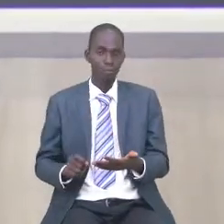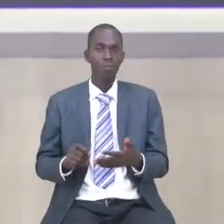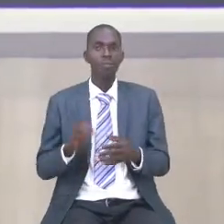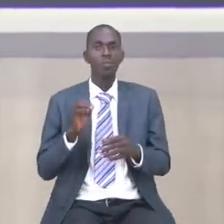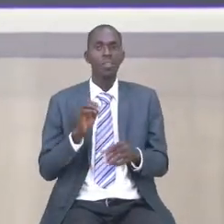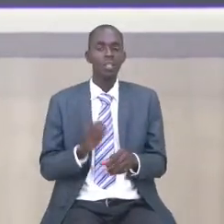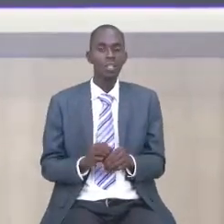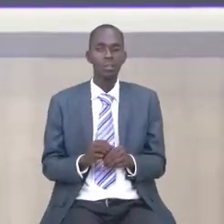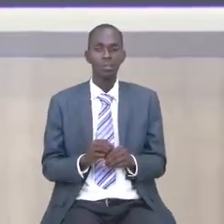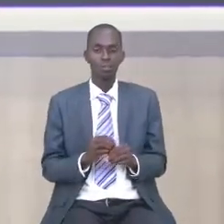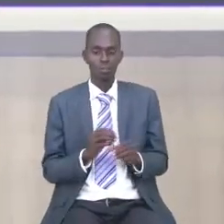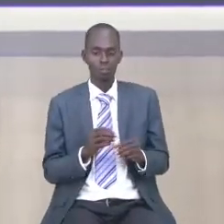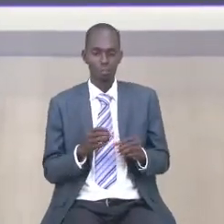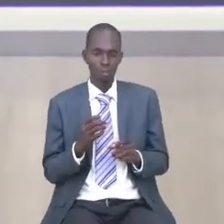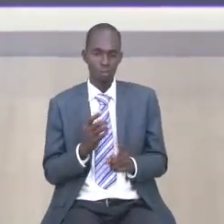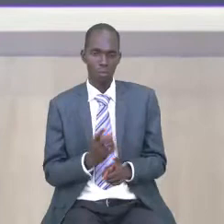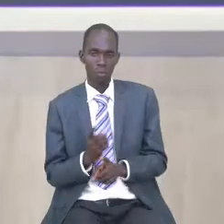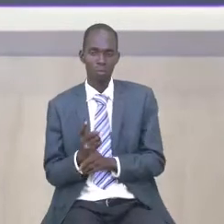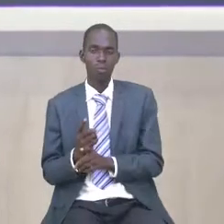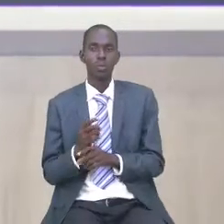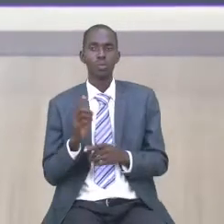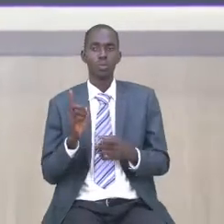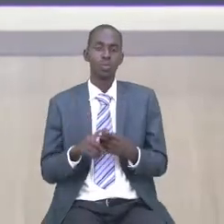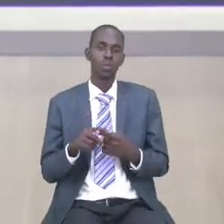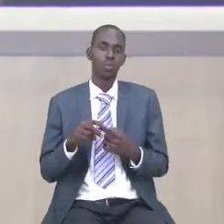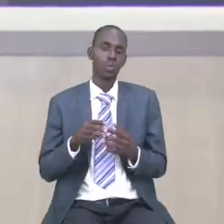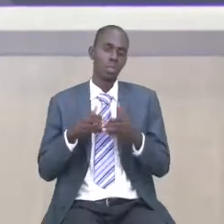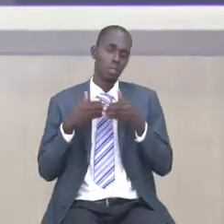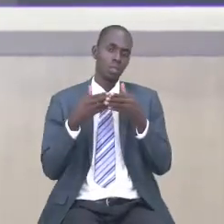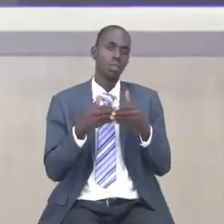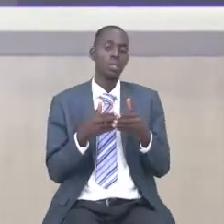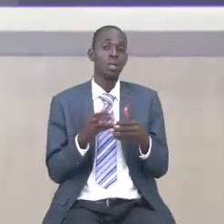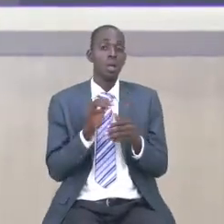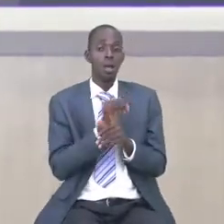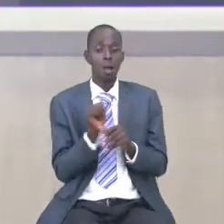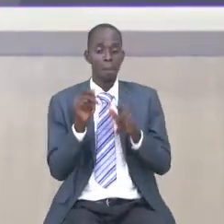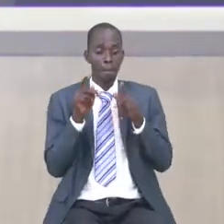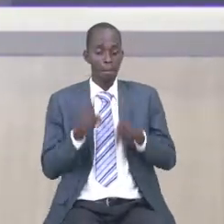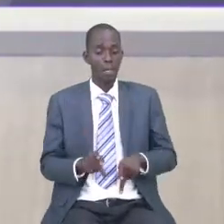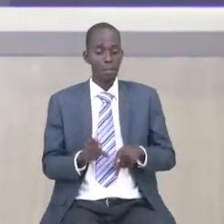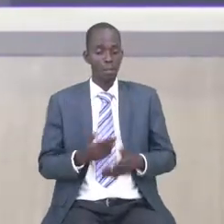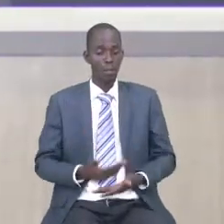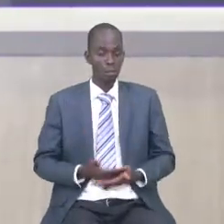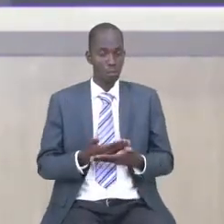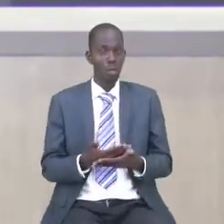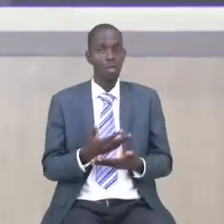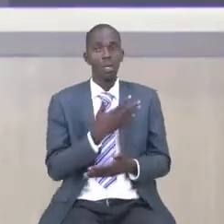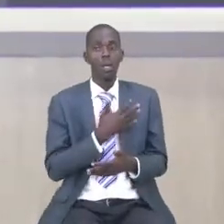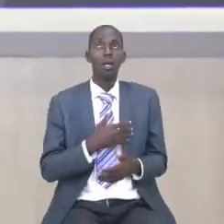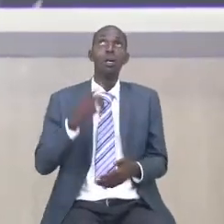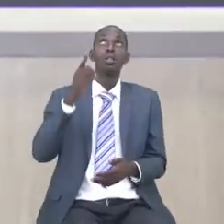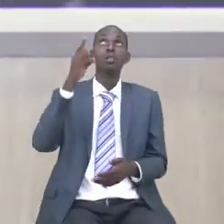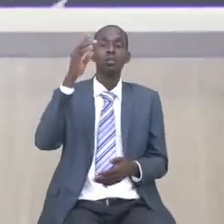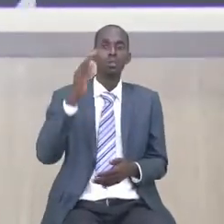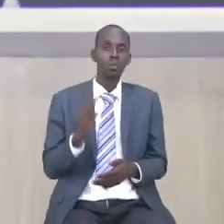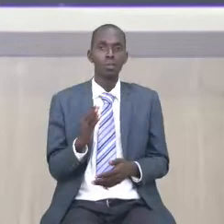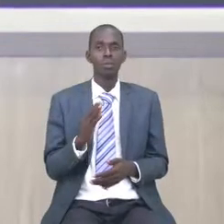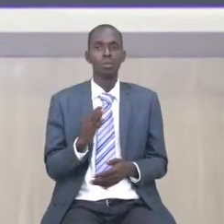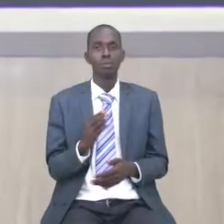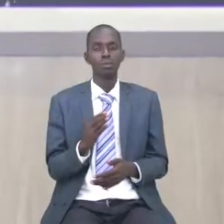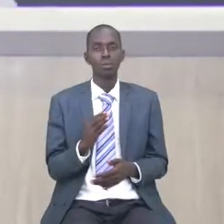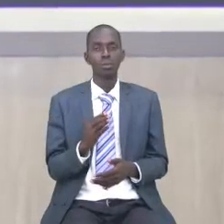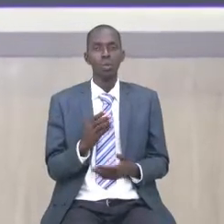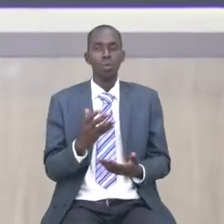order to lead. A person born and God intends to be a doctor